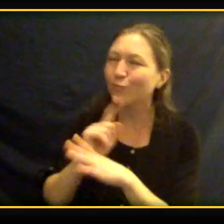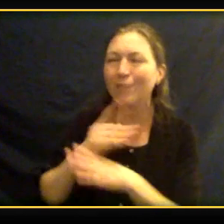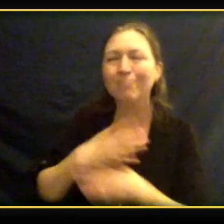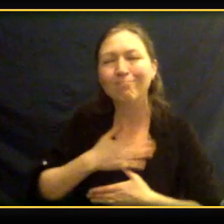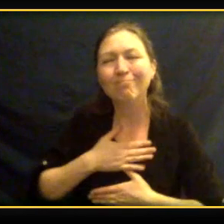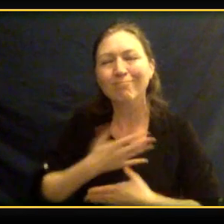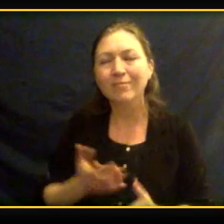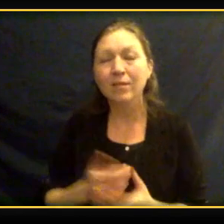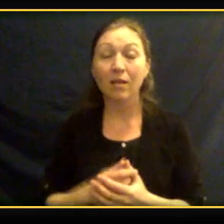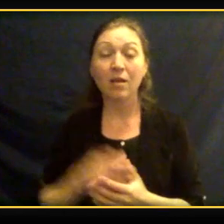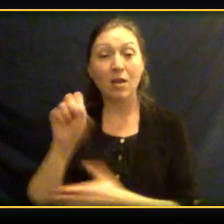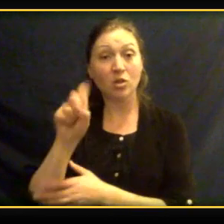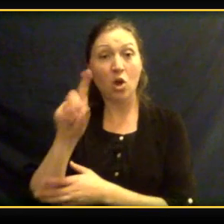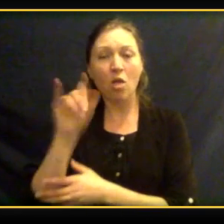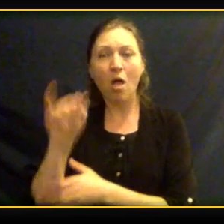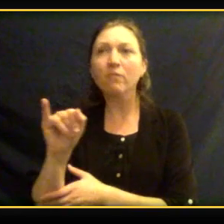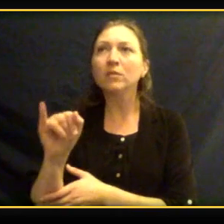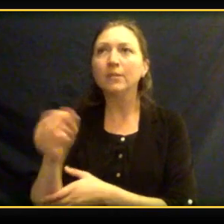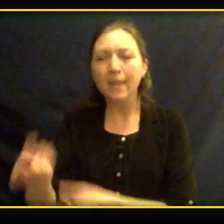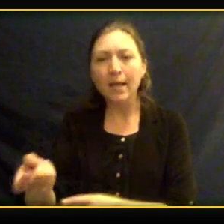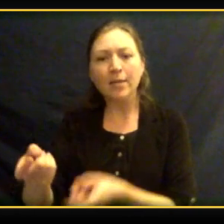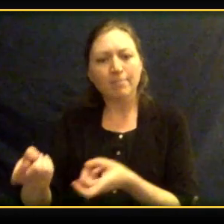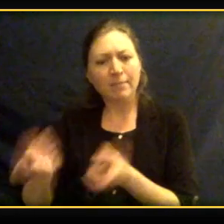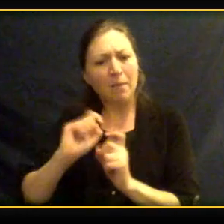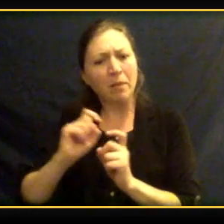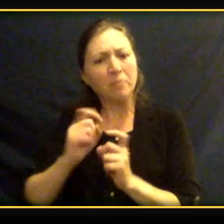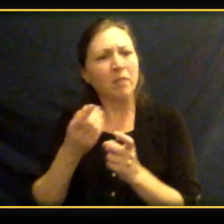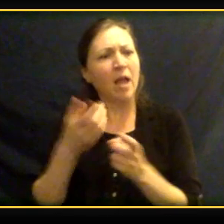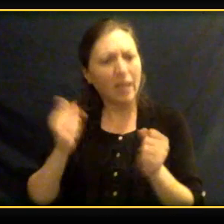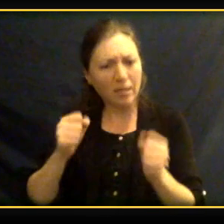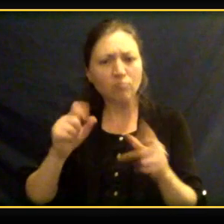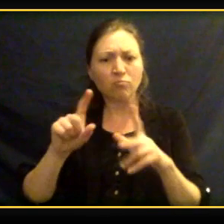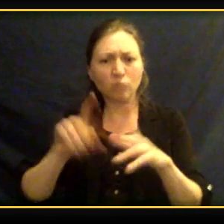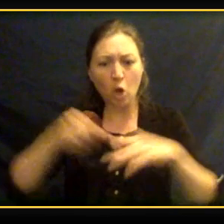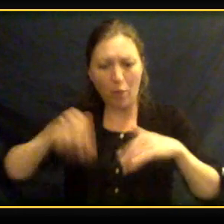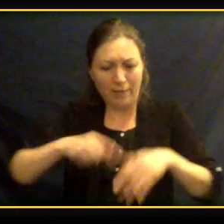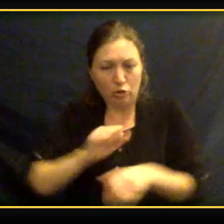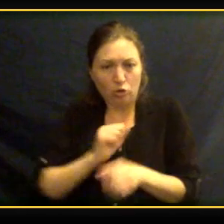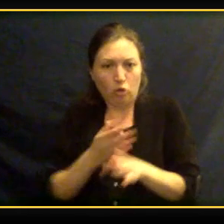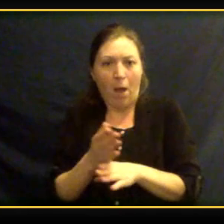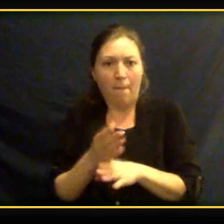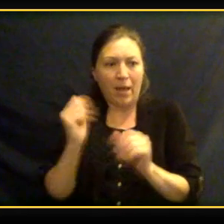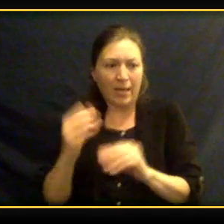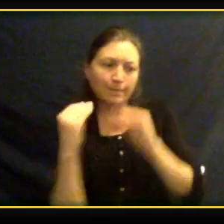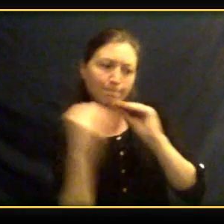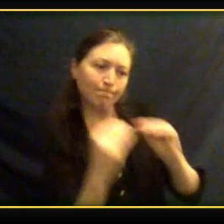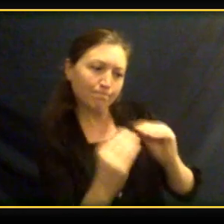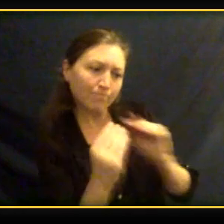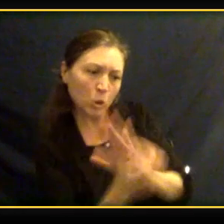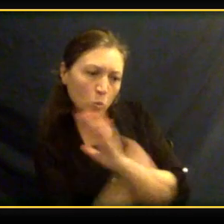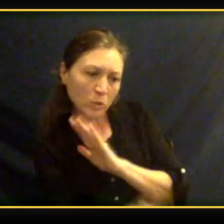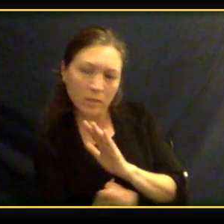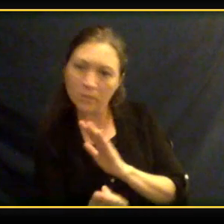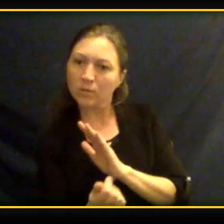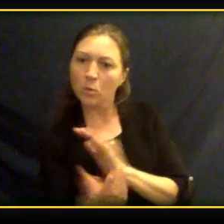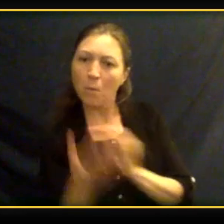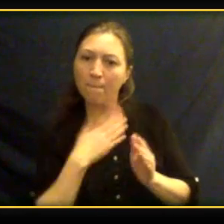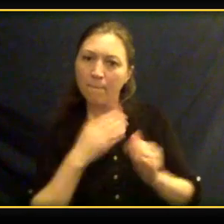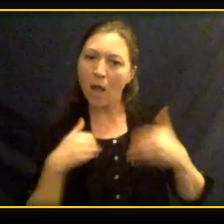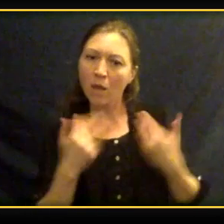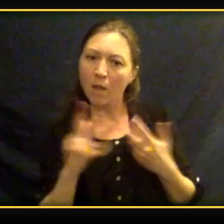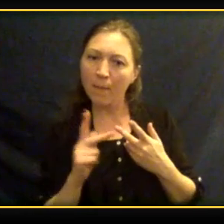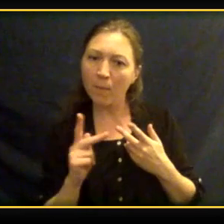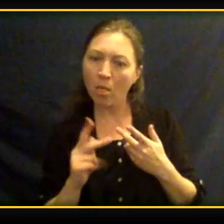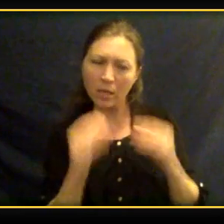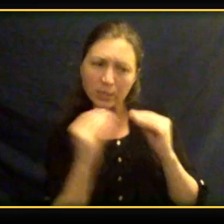job. Starkloff taught me to see value in myself so that I could teach those skills to my young people, and then I could teach them to see value in themselves